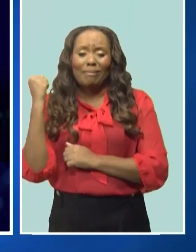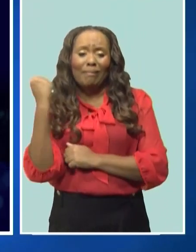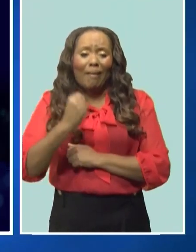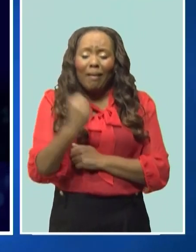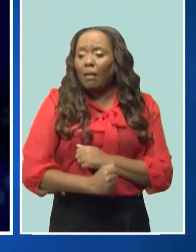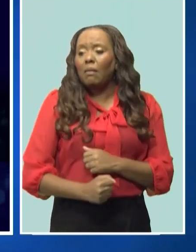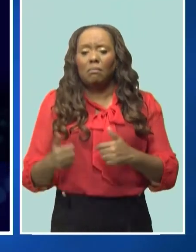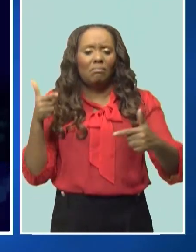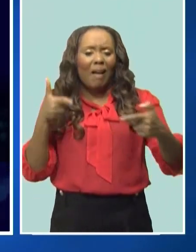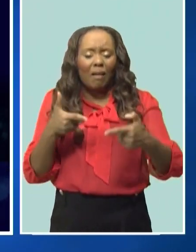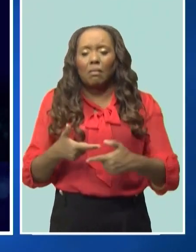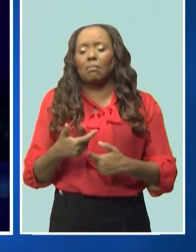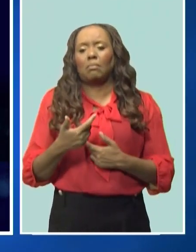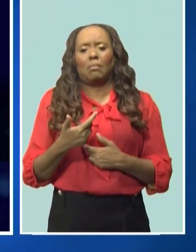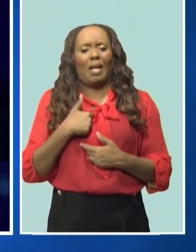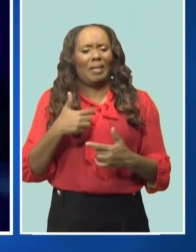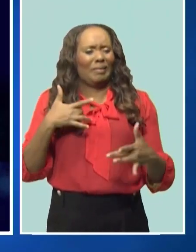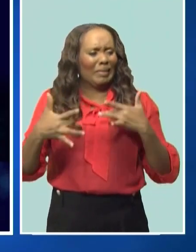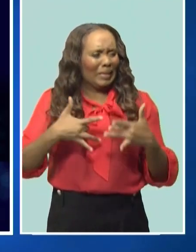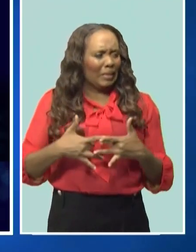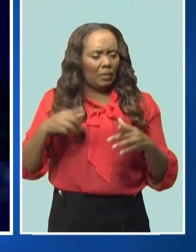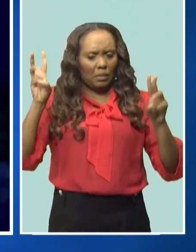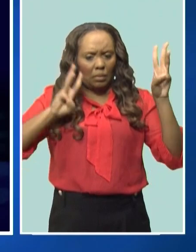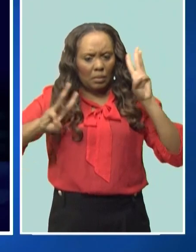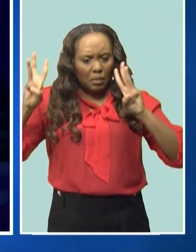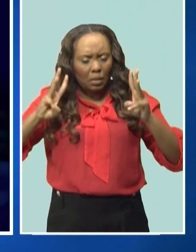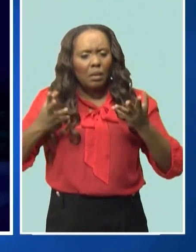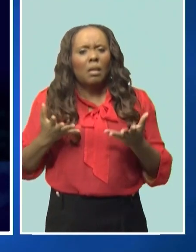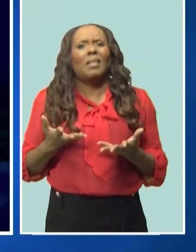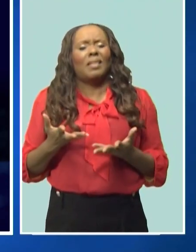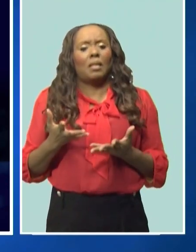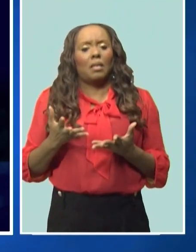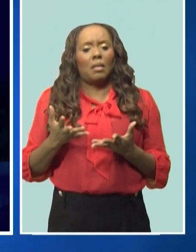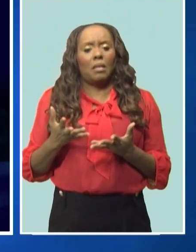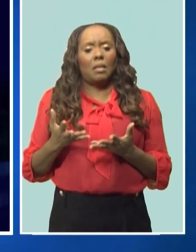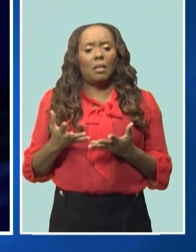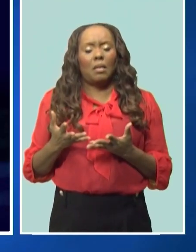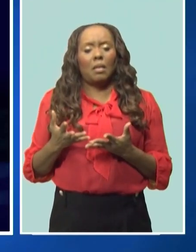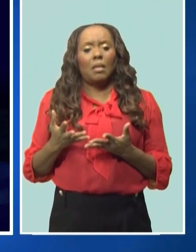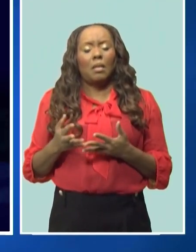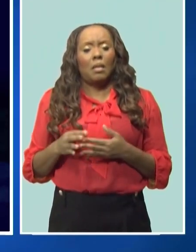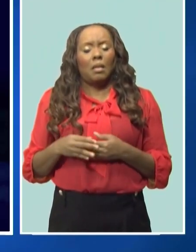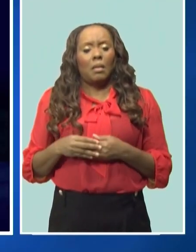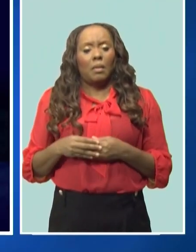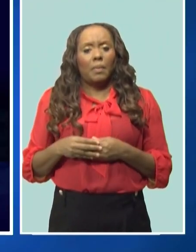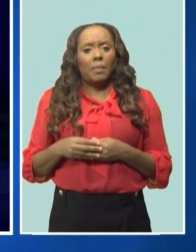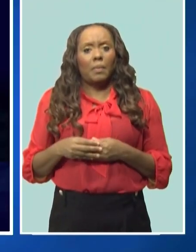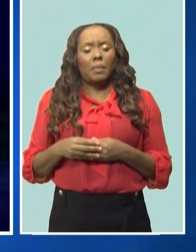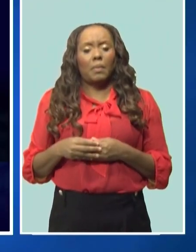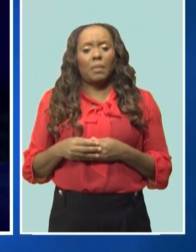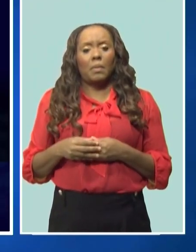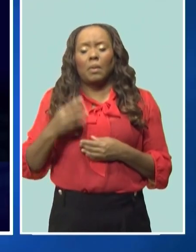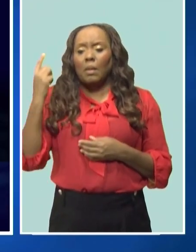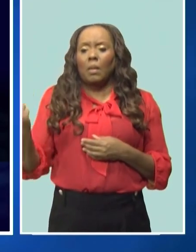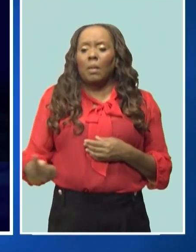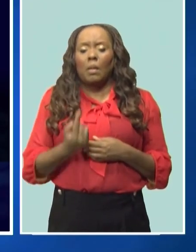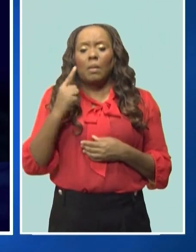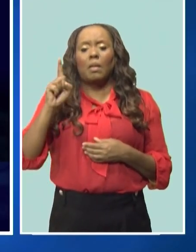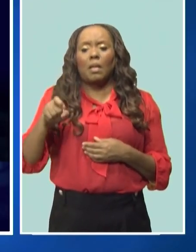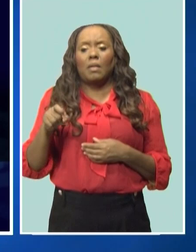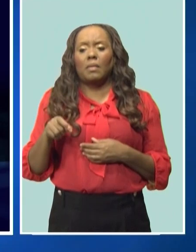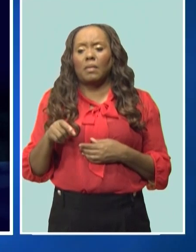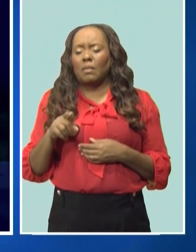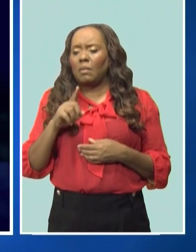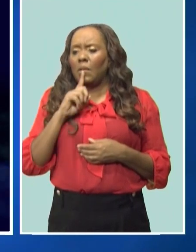me concerned. And it also causes us, as I told you, to always go back to the table, the round table, to reach out